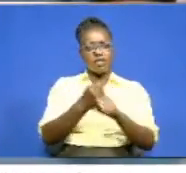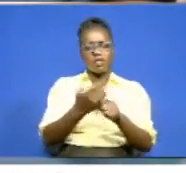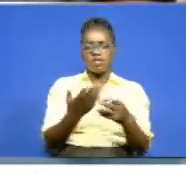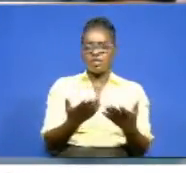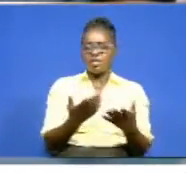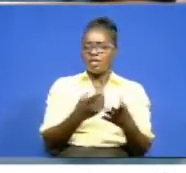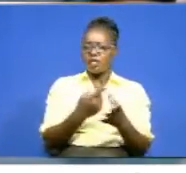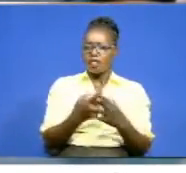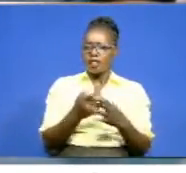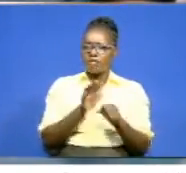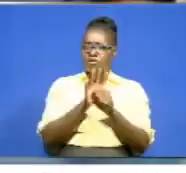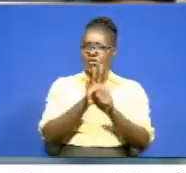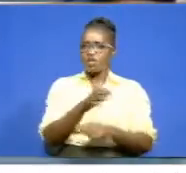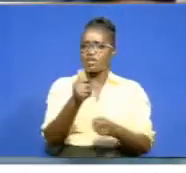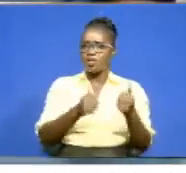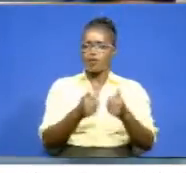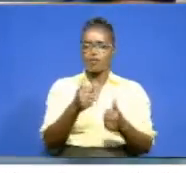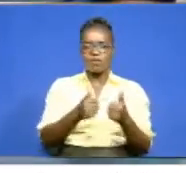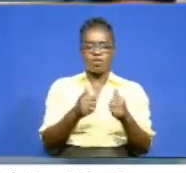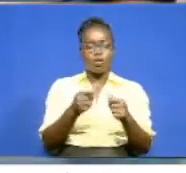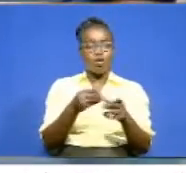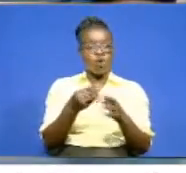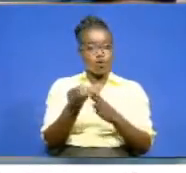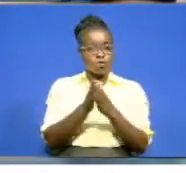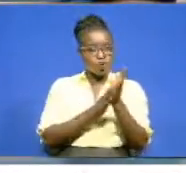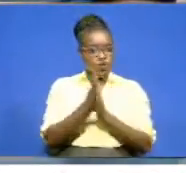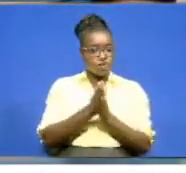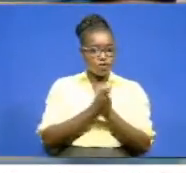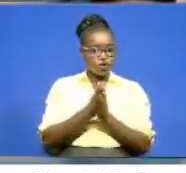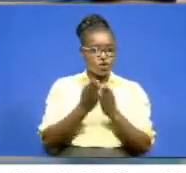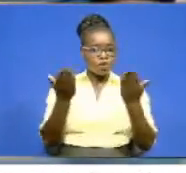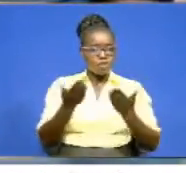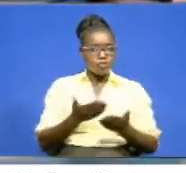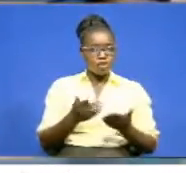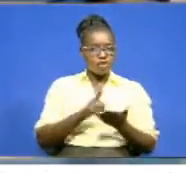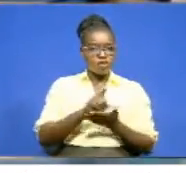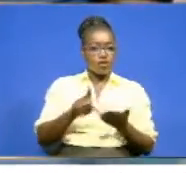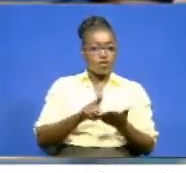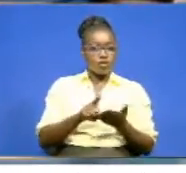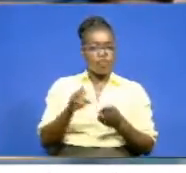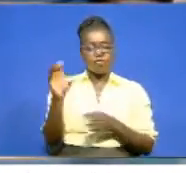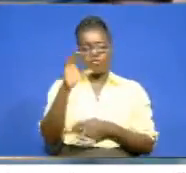of pressure or motivation does that bring on local coaches, especially like yourself, really?